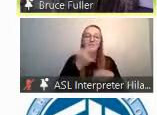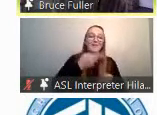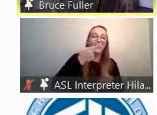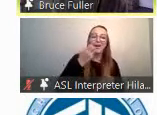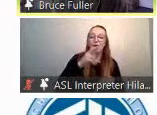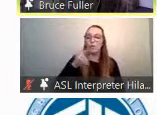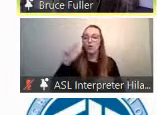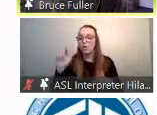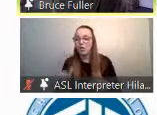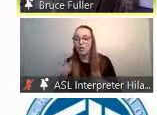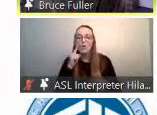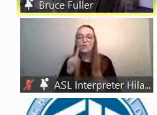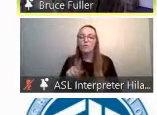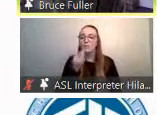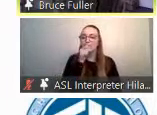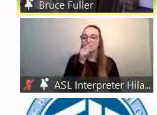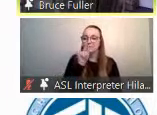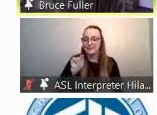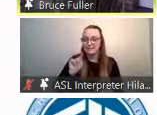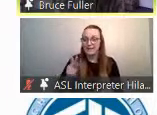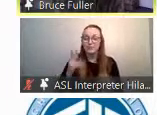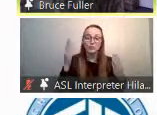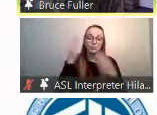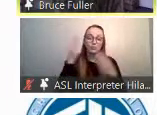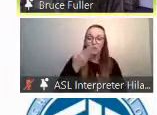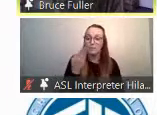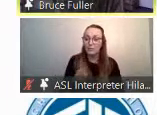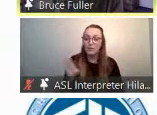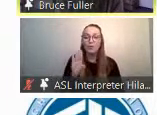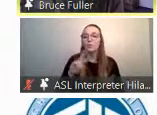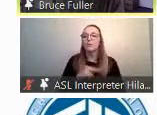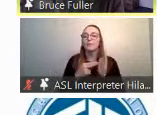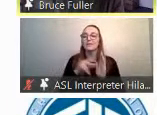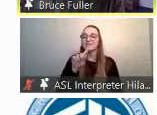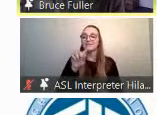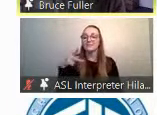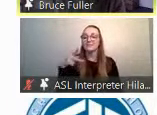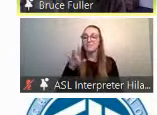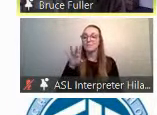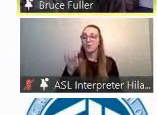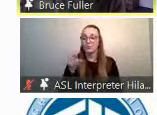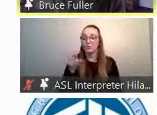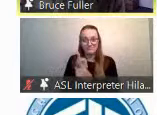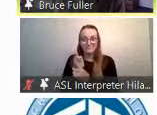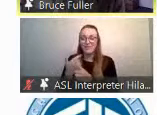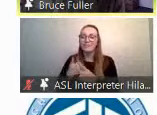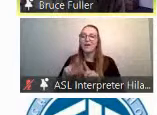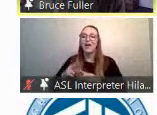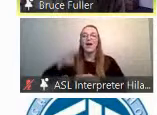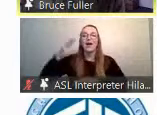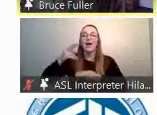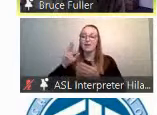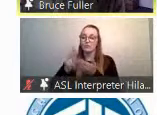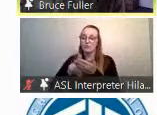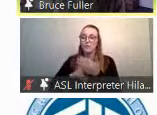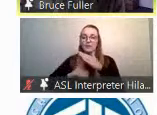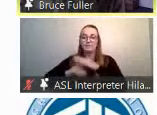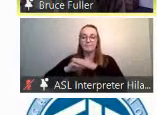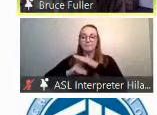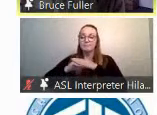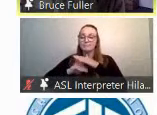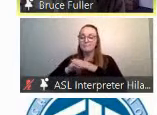the darker blues are zip codes that have relatively high capacity, high enrollment capacity as reported